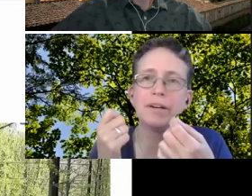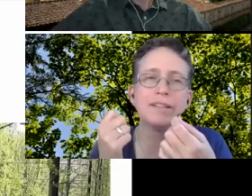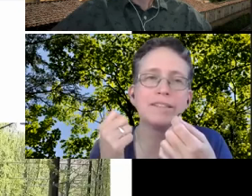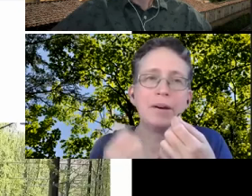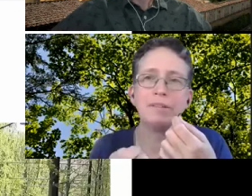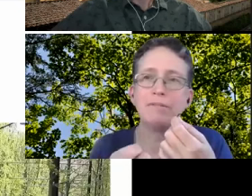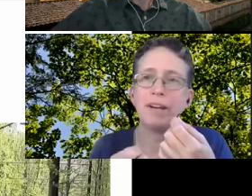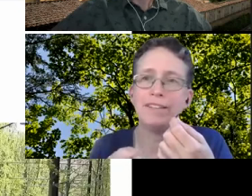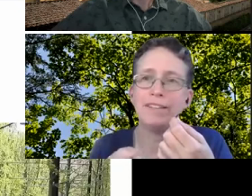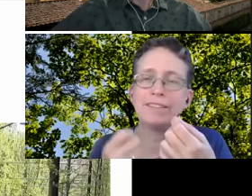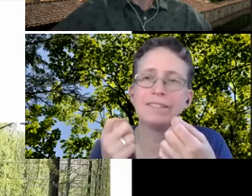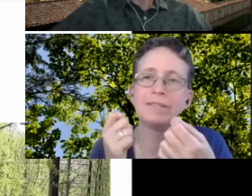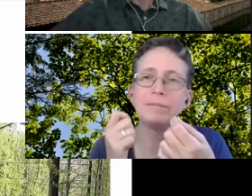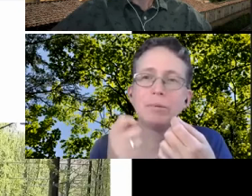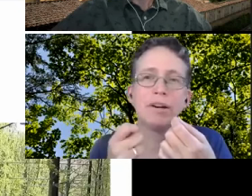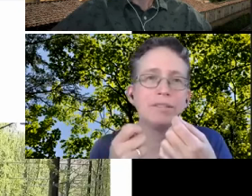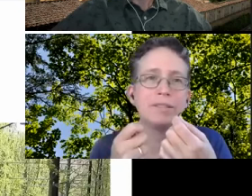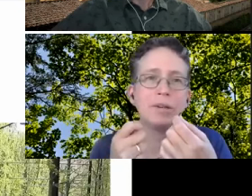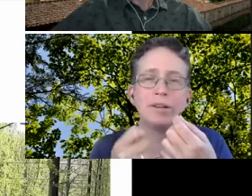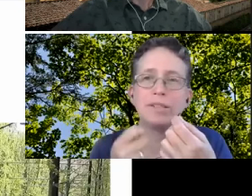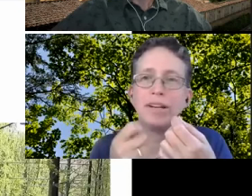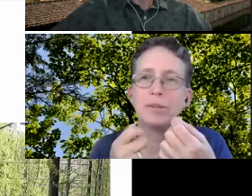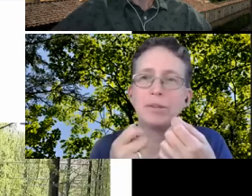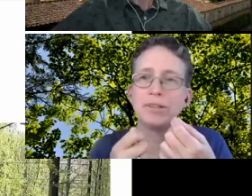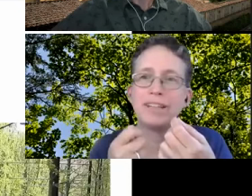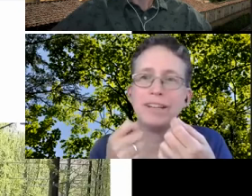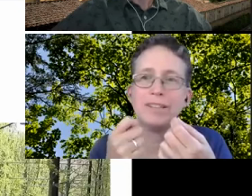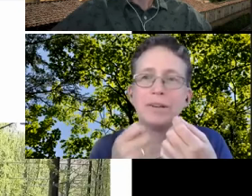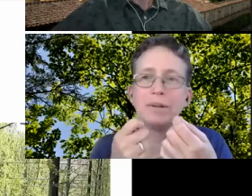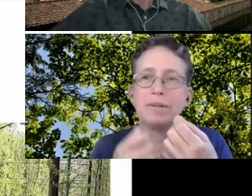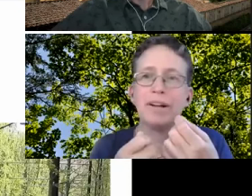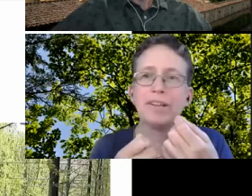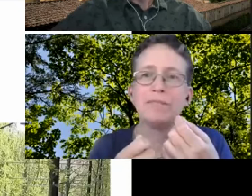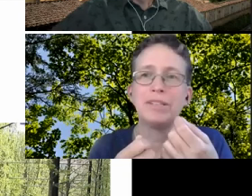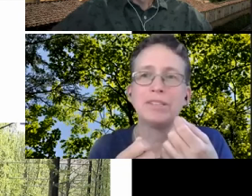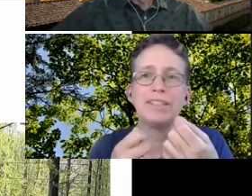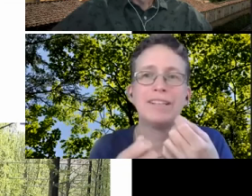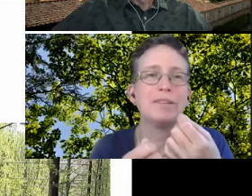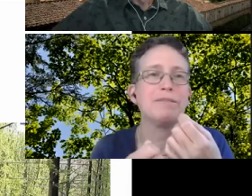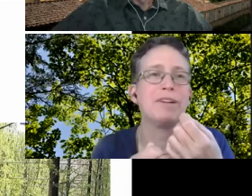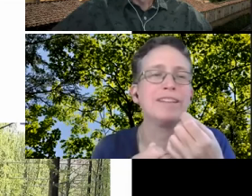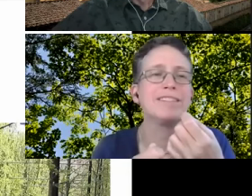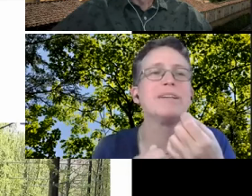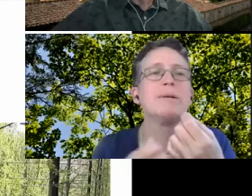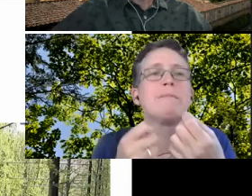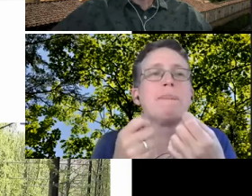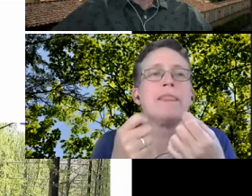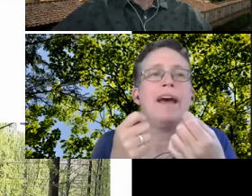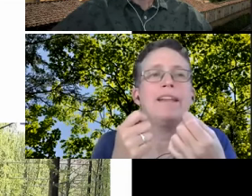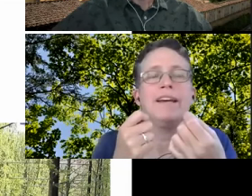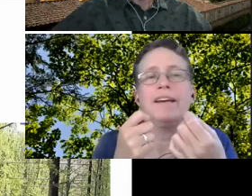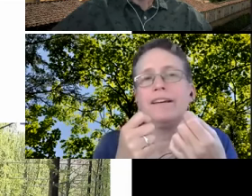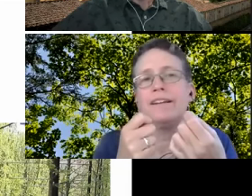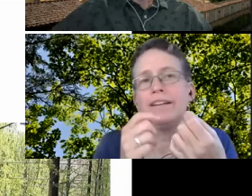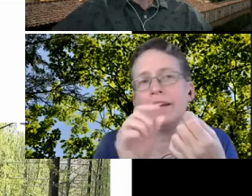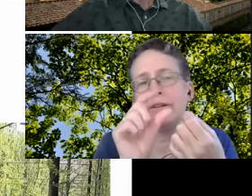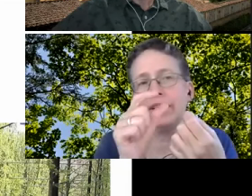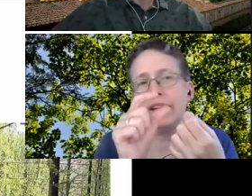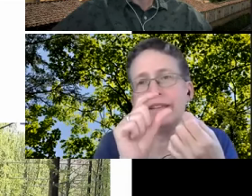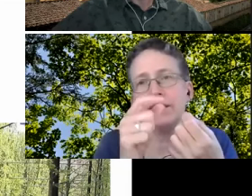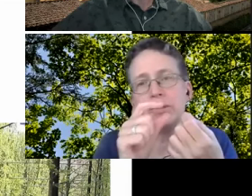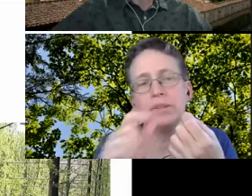were in the south of France, for sorry souls that had to do their urban ecology research in the south of France. And